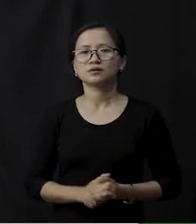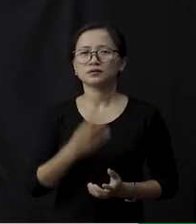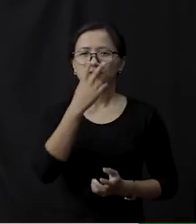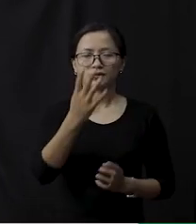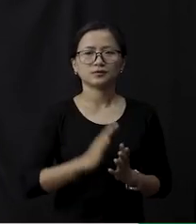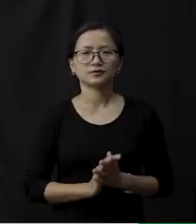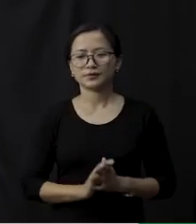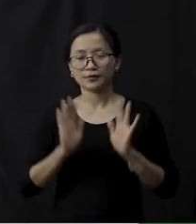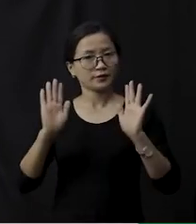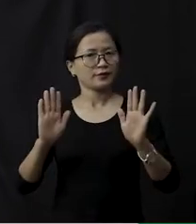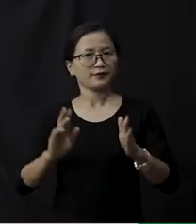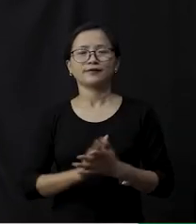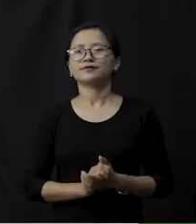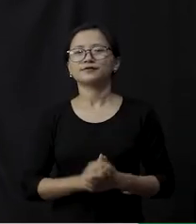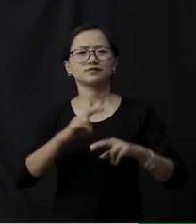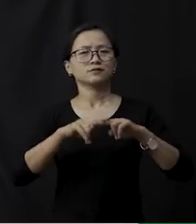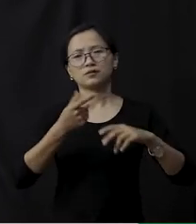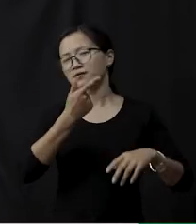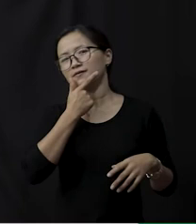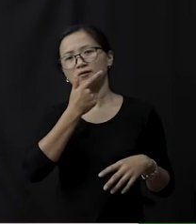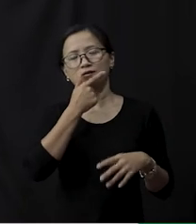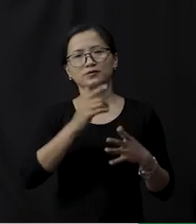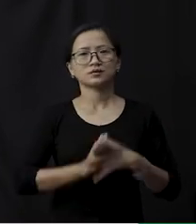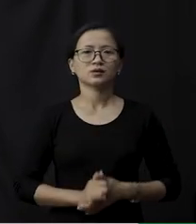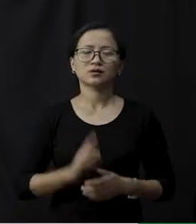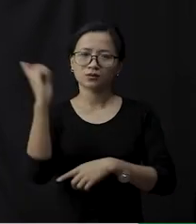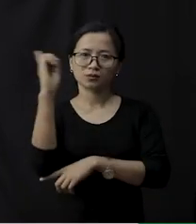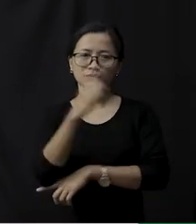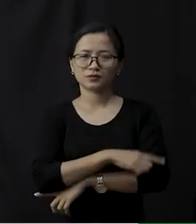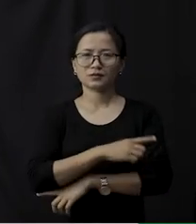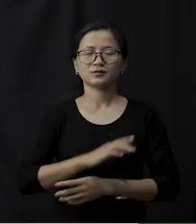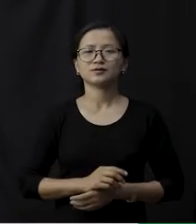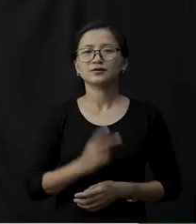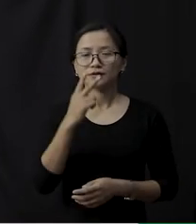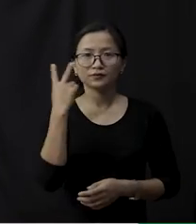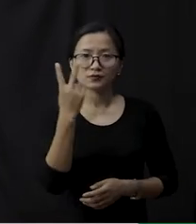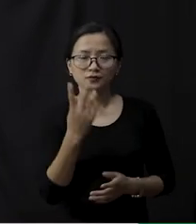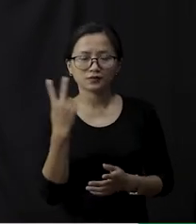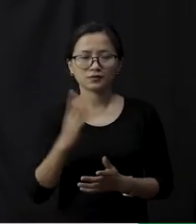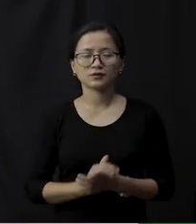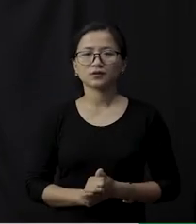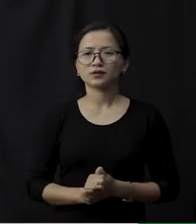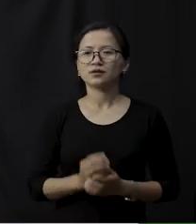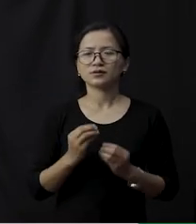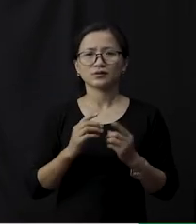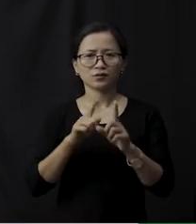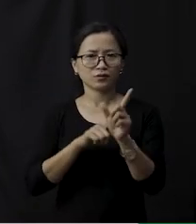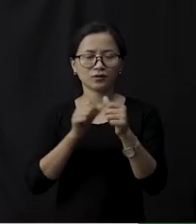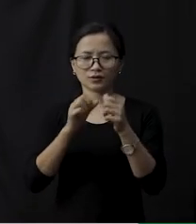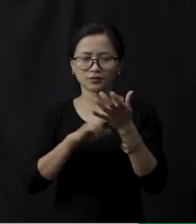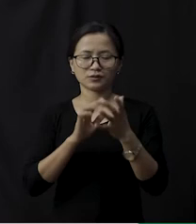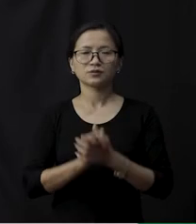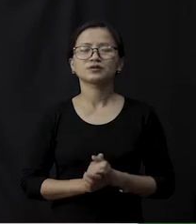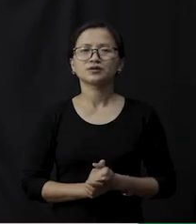here, they are having fun, right? So, one day, they visited Wang Niu's uncle. So, this is Wang